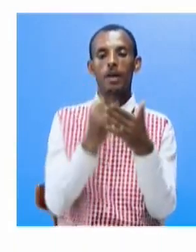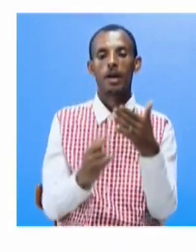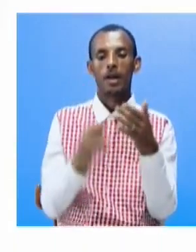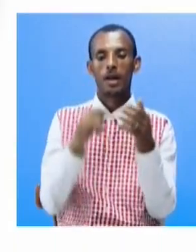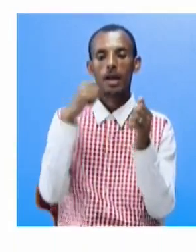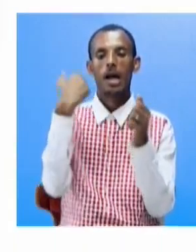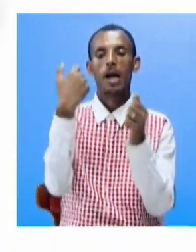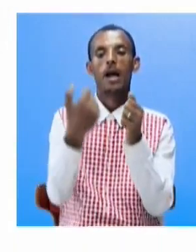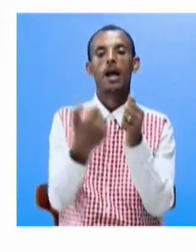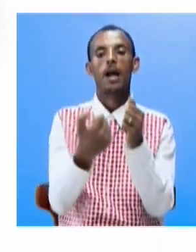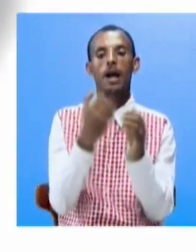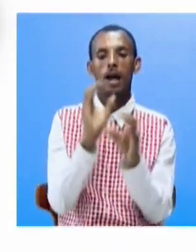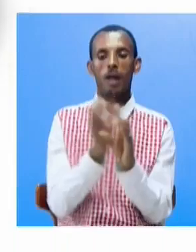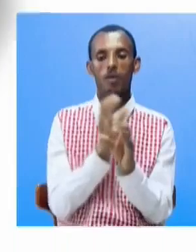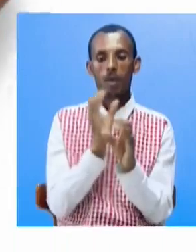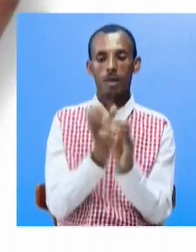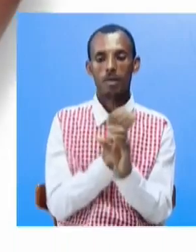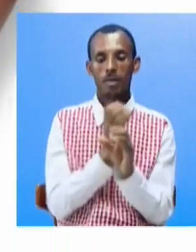calculate